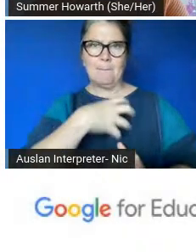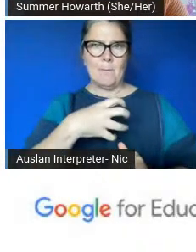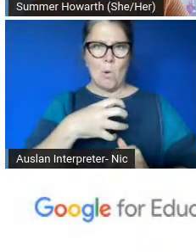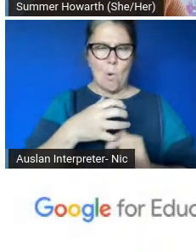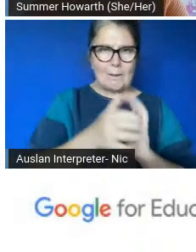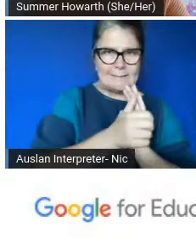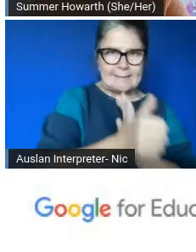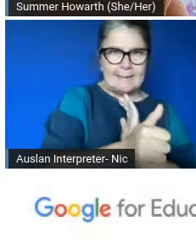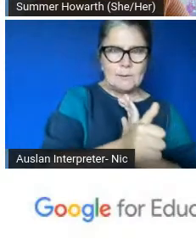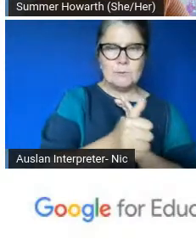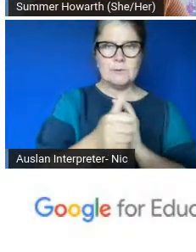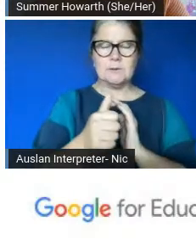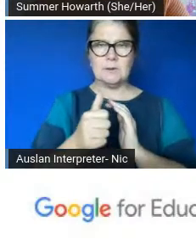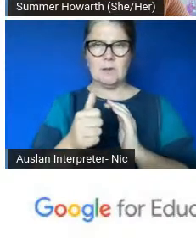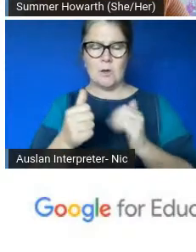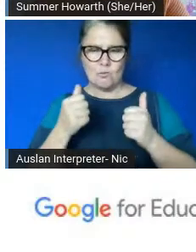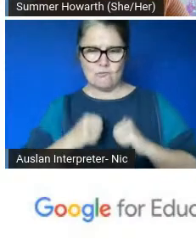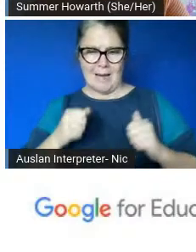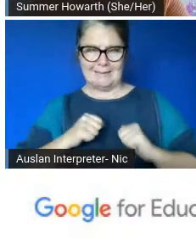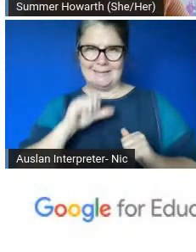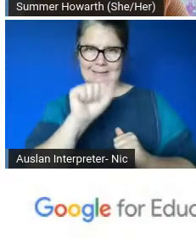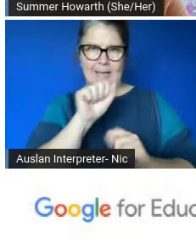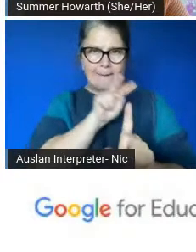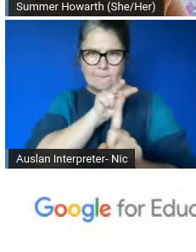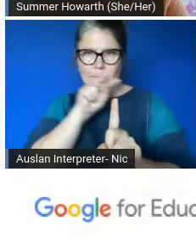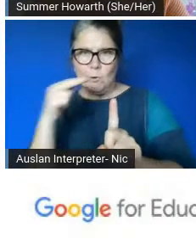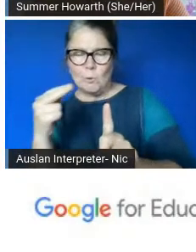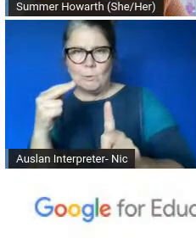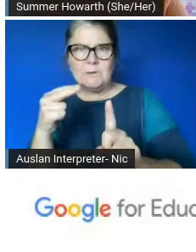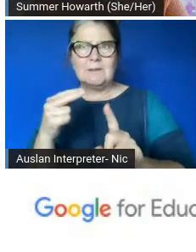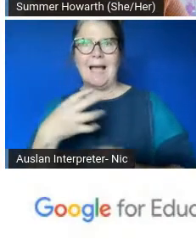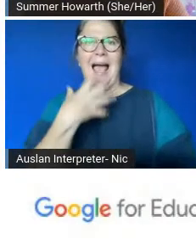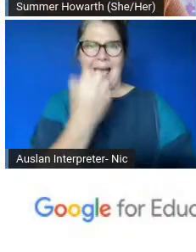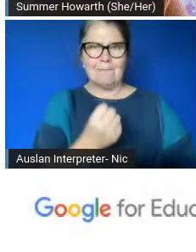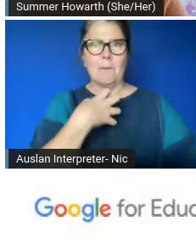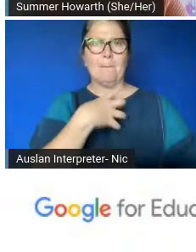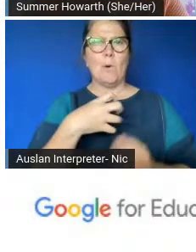and gaining more tools in their toolkit. And all of that,